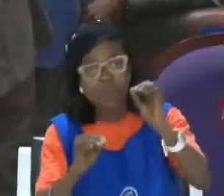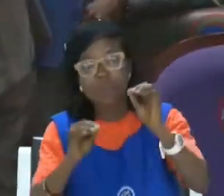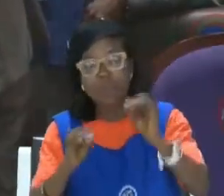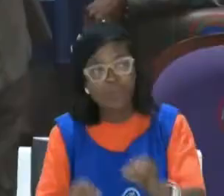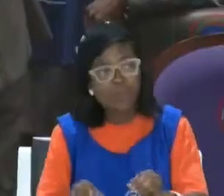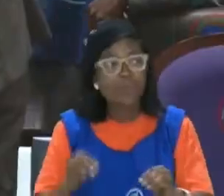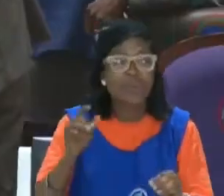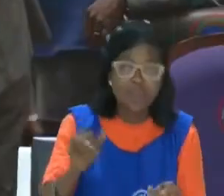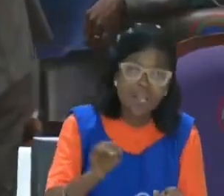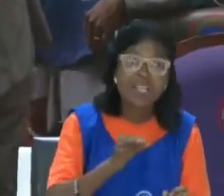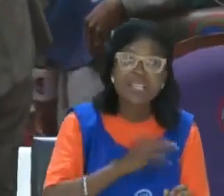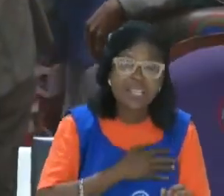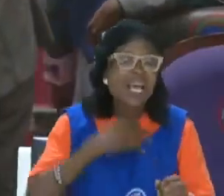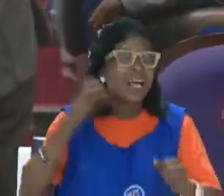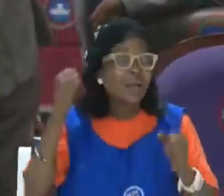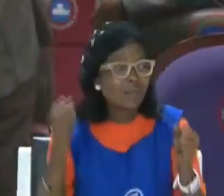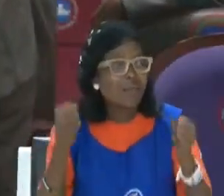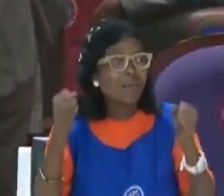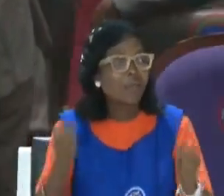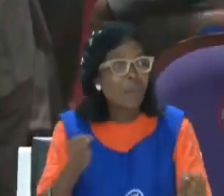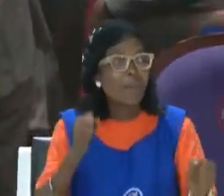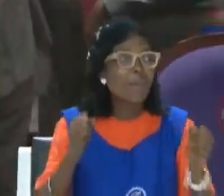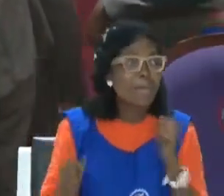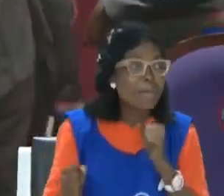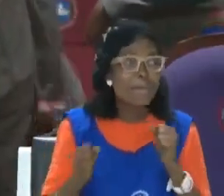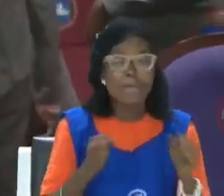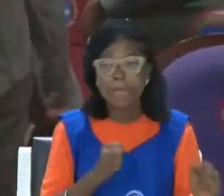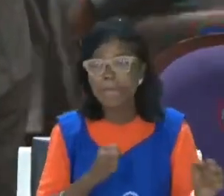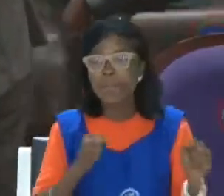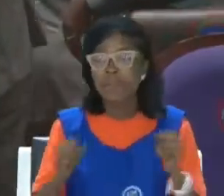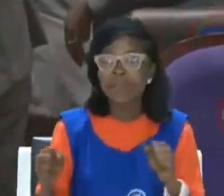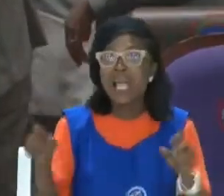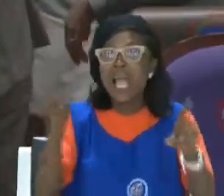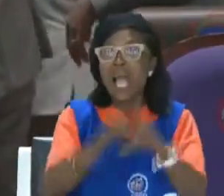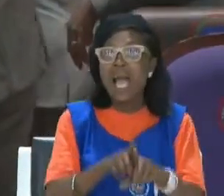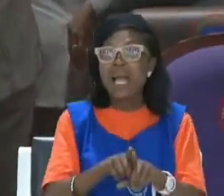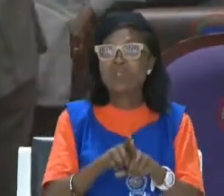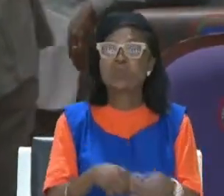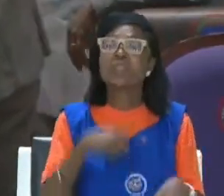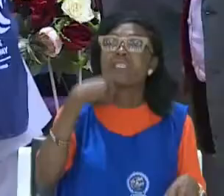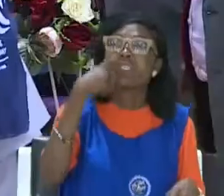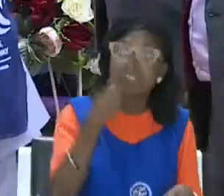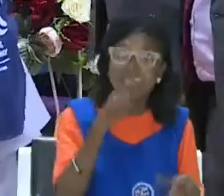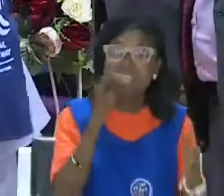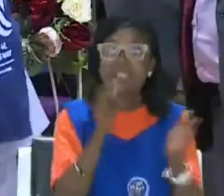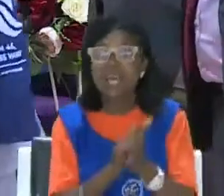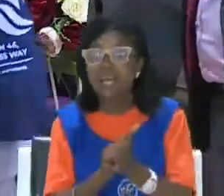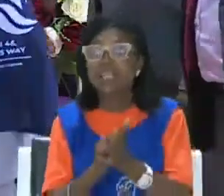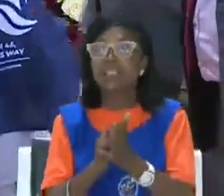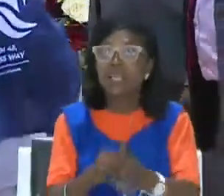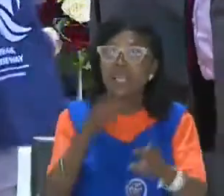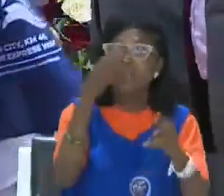Cancer will bow. We'll bow as we mention your name.